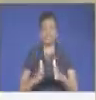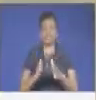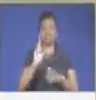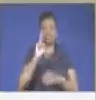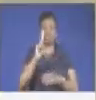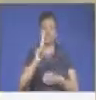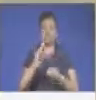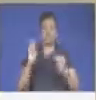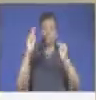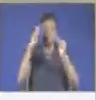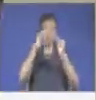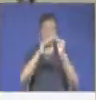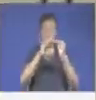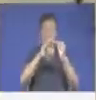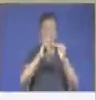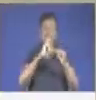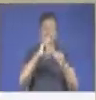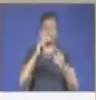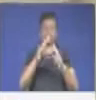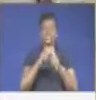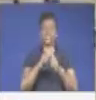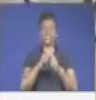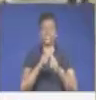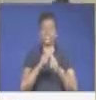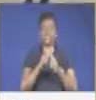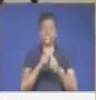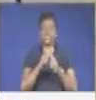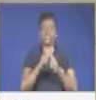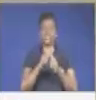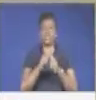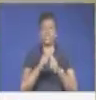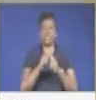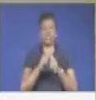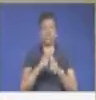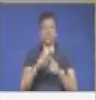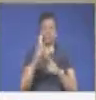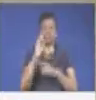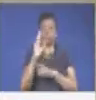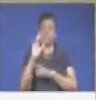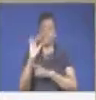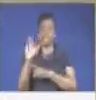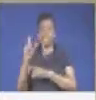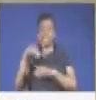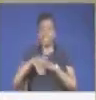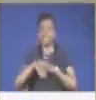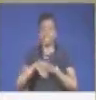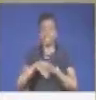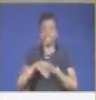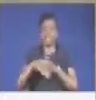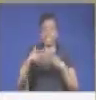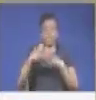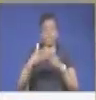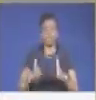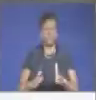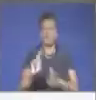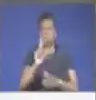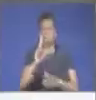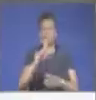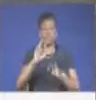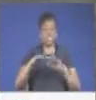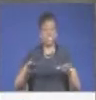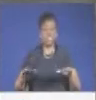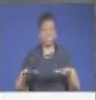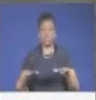right from the start has been to really drill into neighborhoods where children really don't have a chance to participate